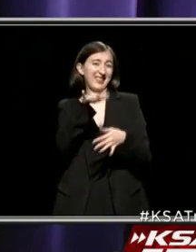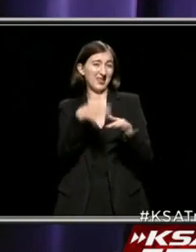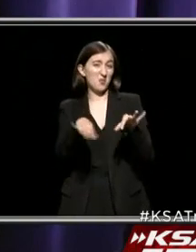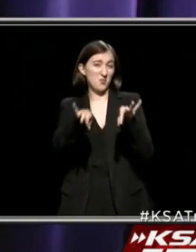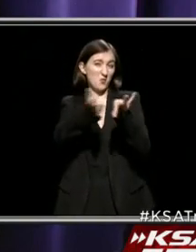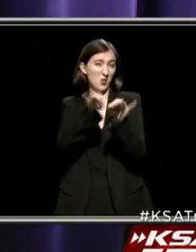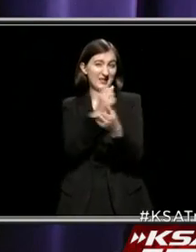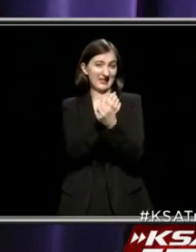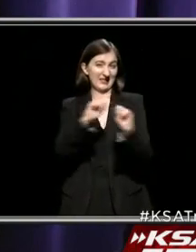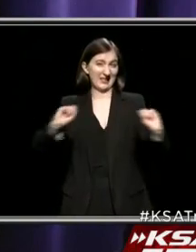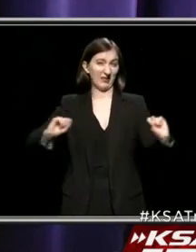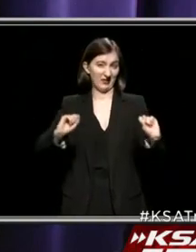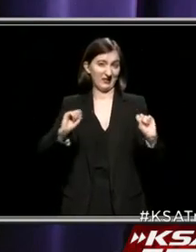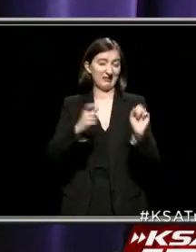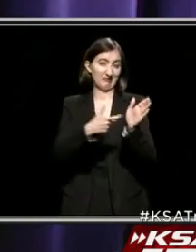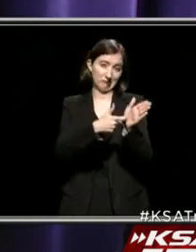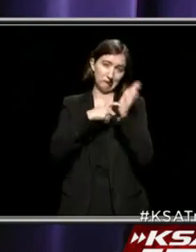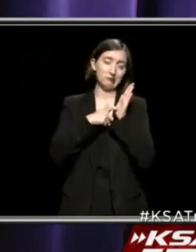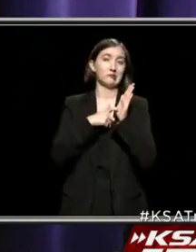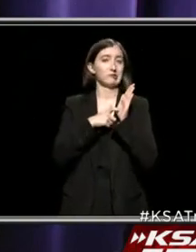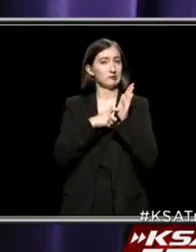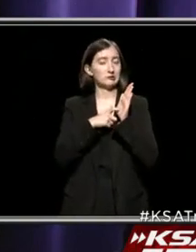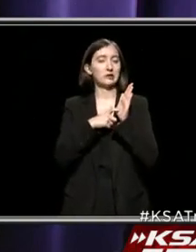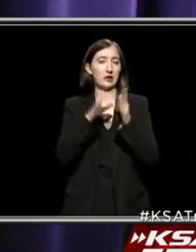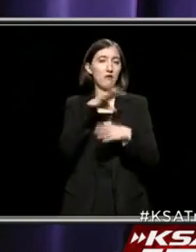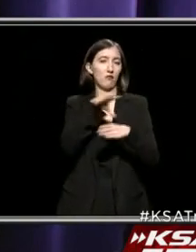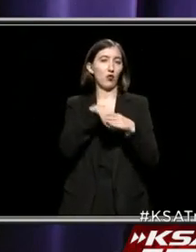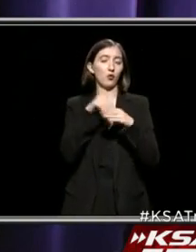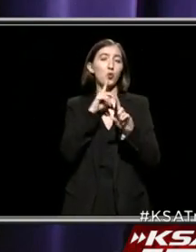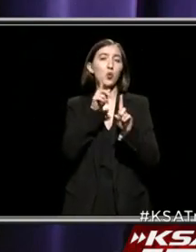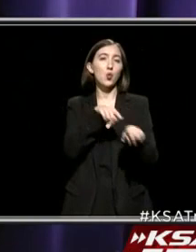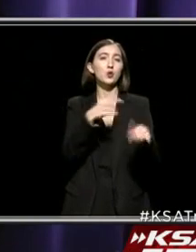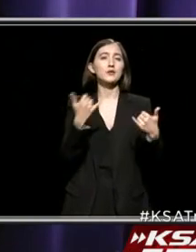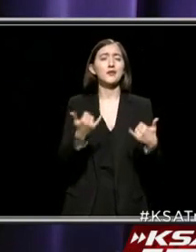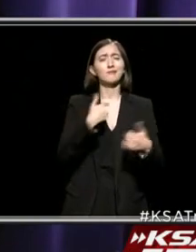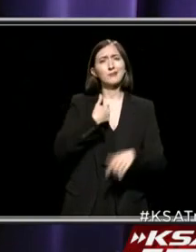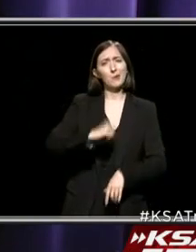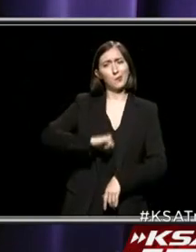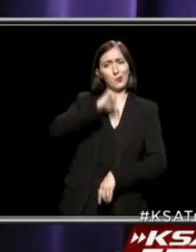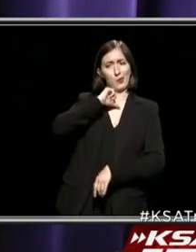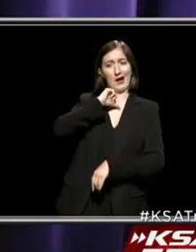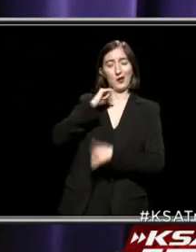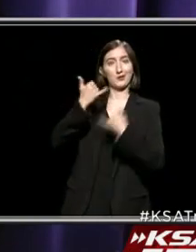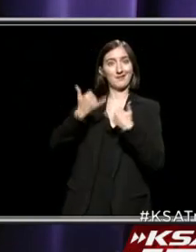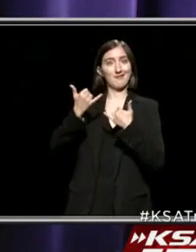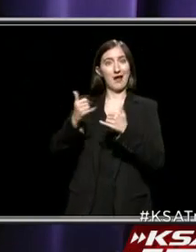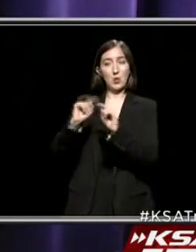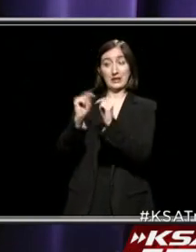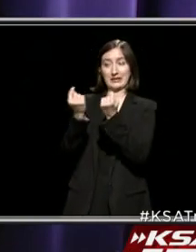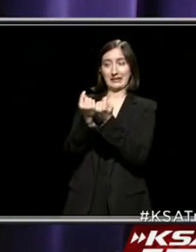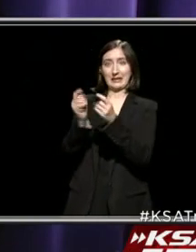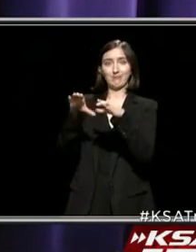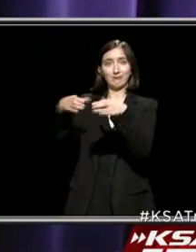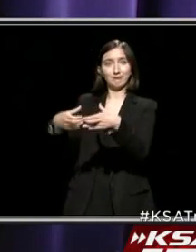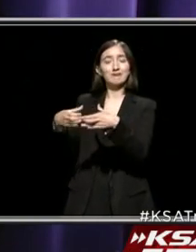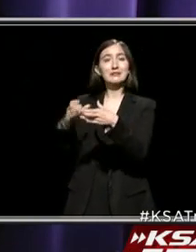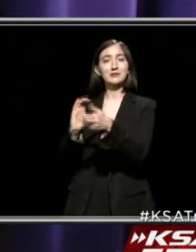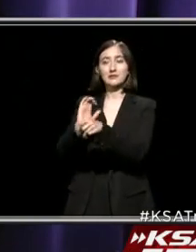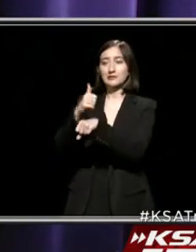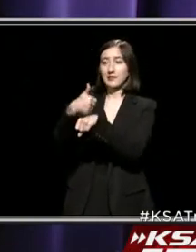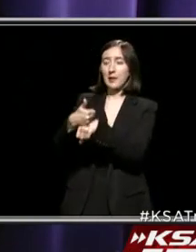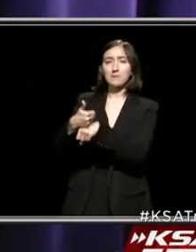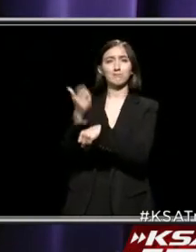we did today. I'm really proud of the health task force that we've appointed. We've got a good cross section.